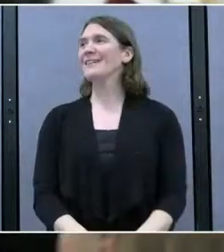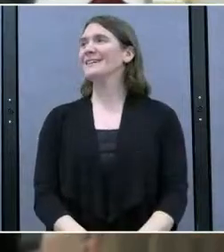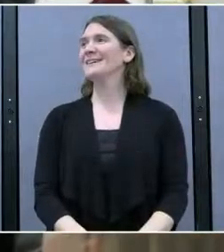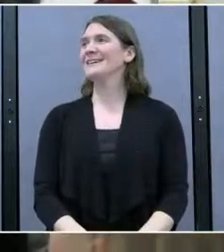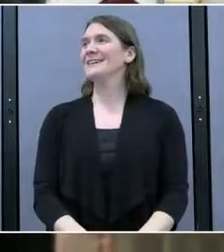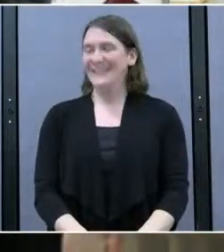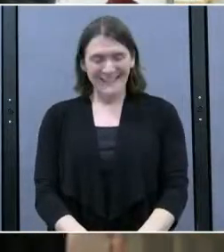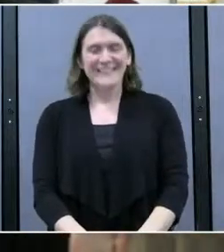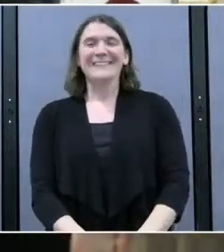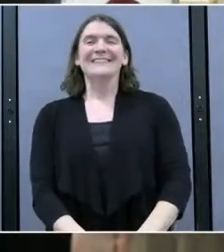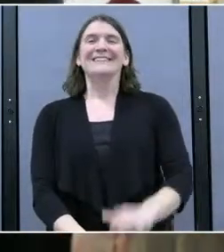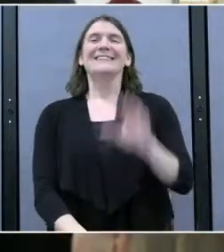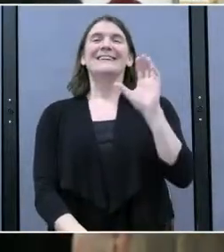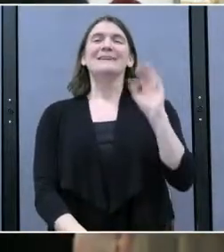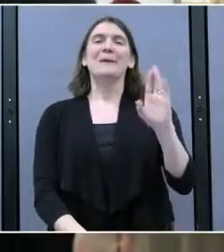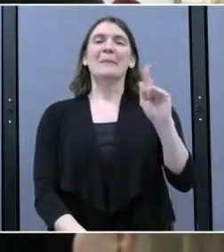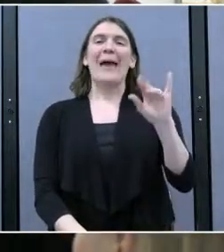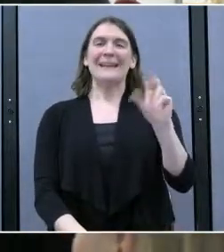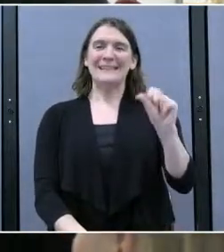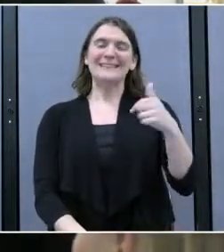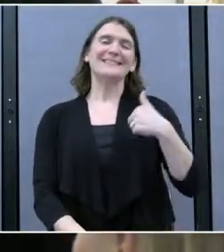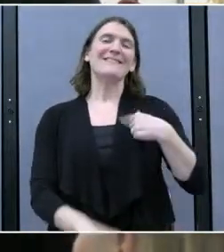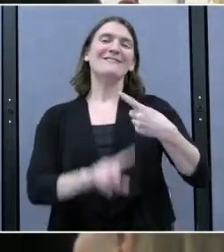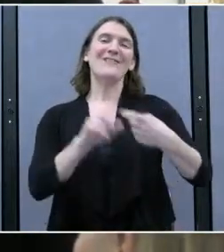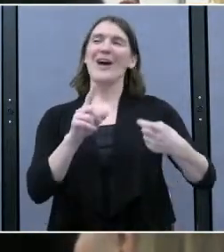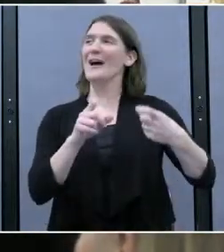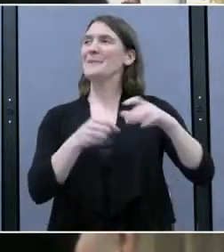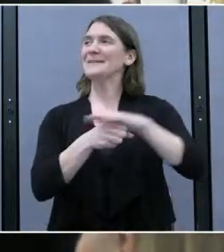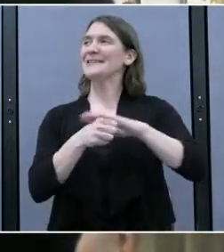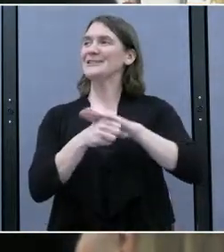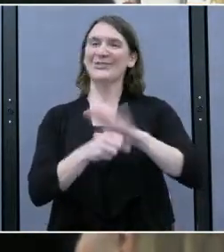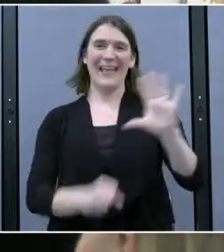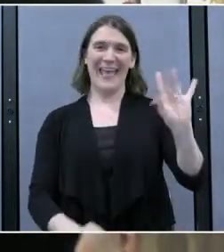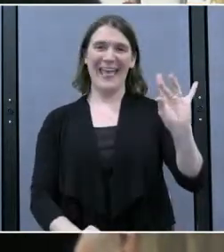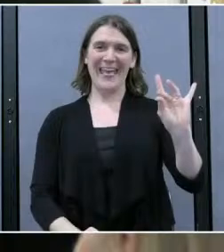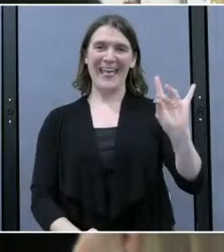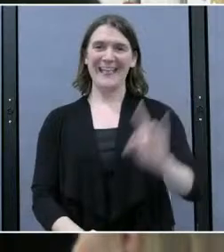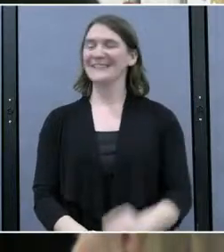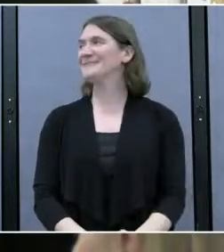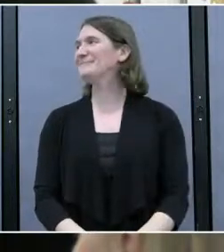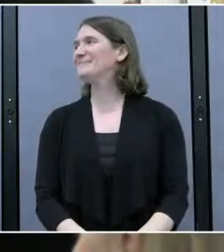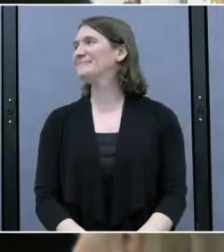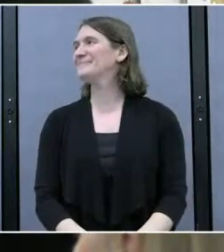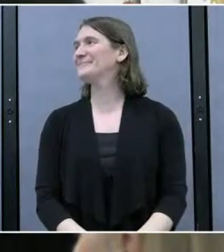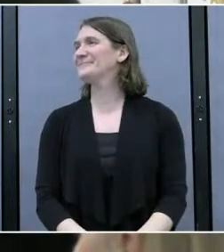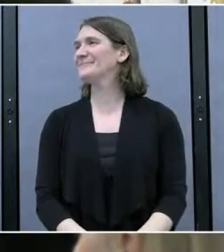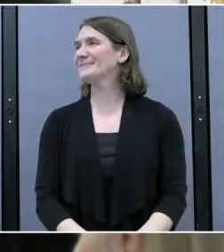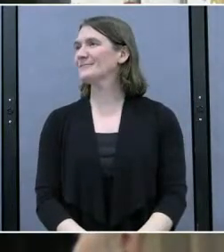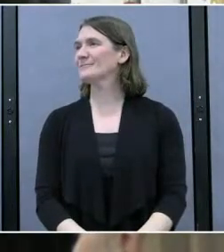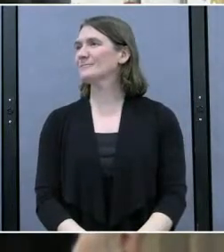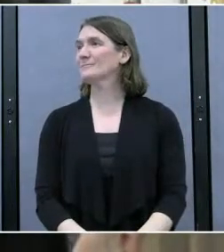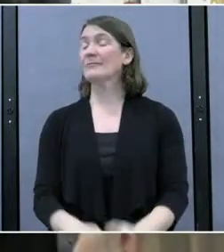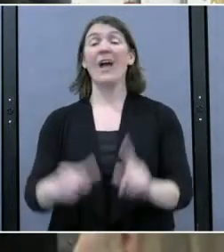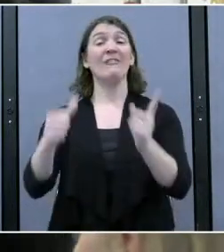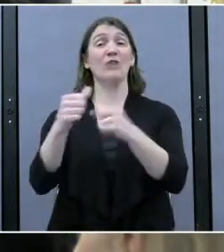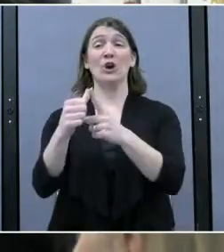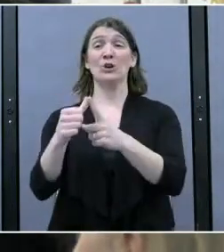I'm Carol McManus, and I'm from District 8. I first want to